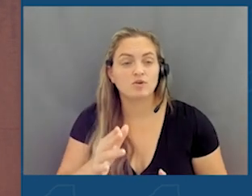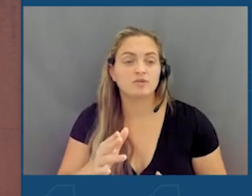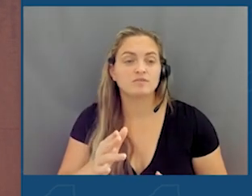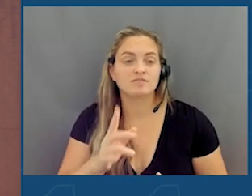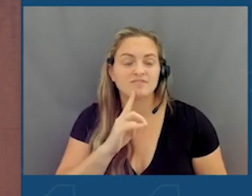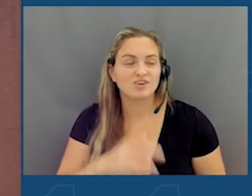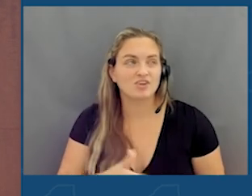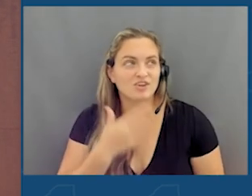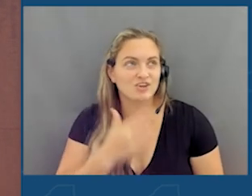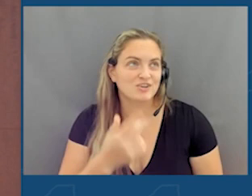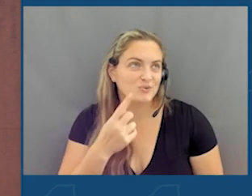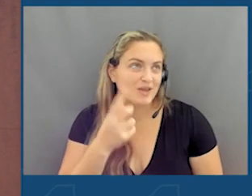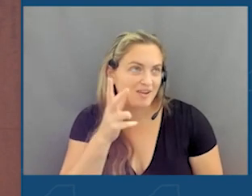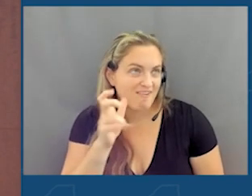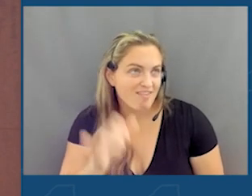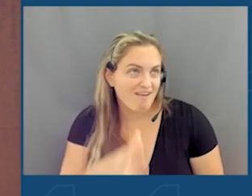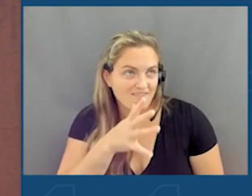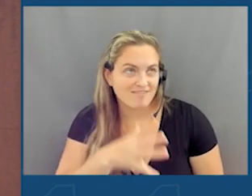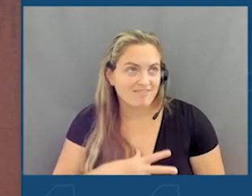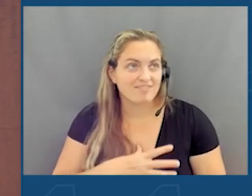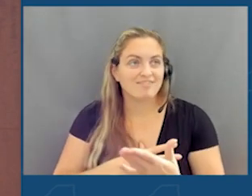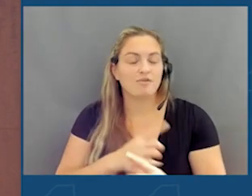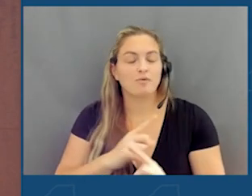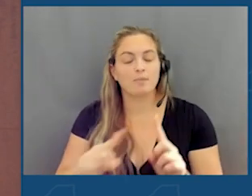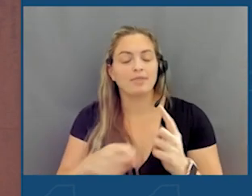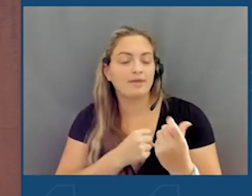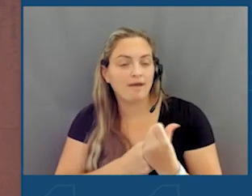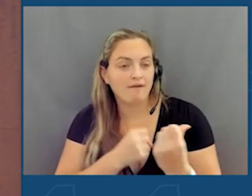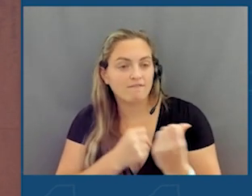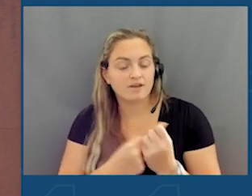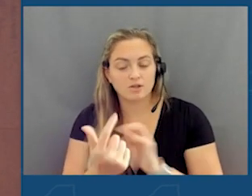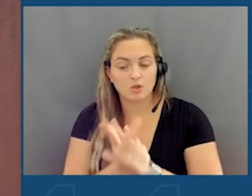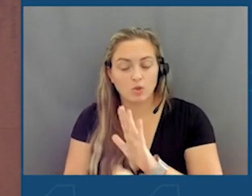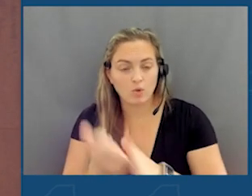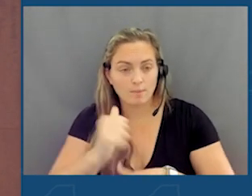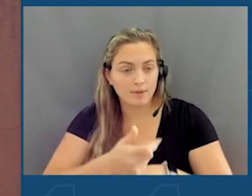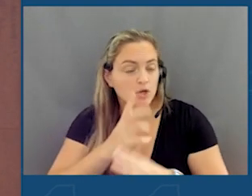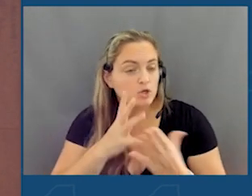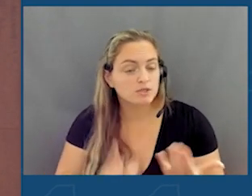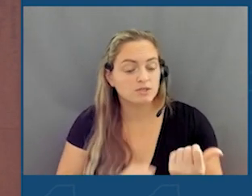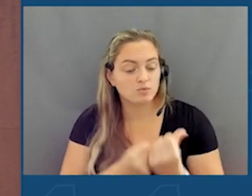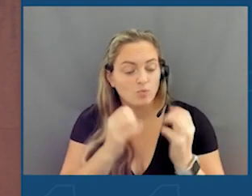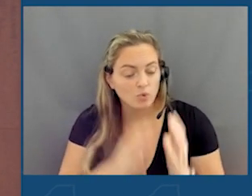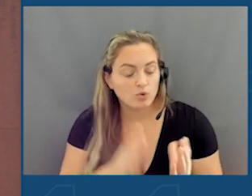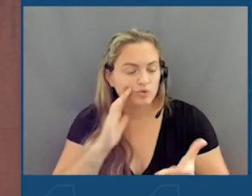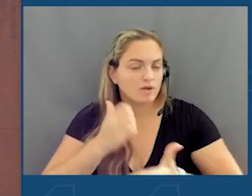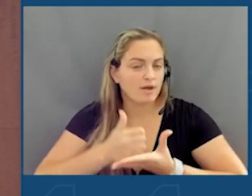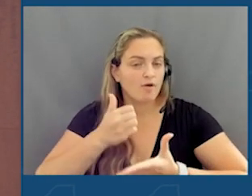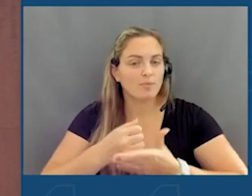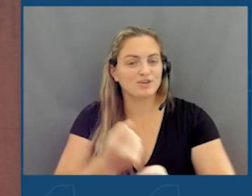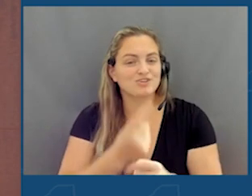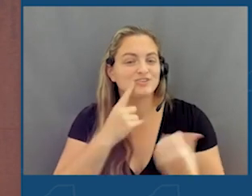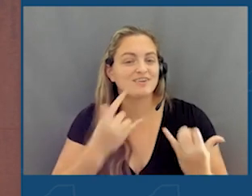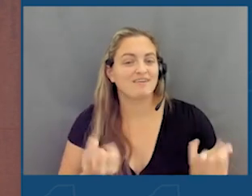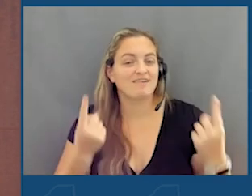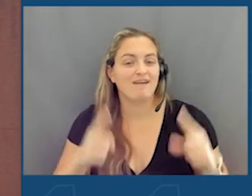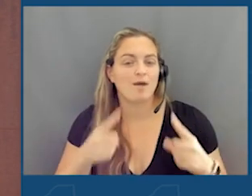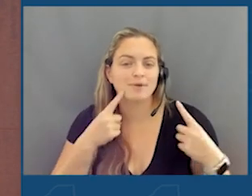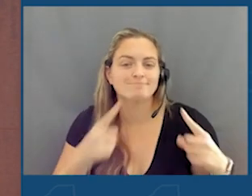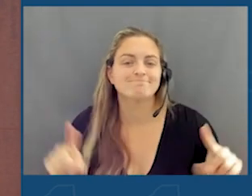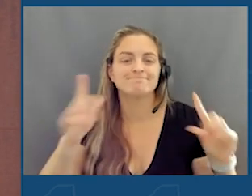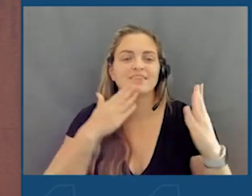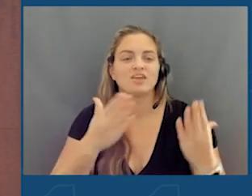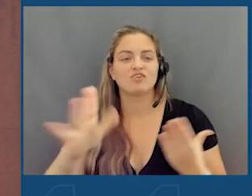to say that. Thank you, of course, to all of the advocates, lawmakers, and supporters who helped make today happen. And thank you for